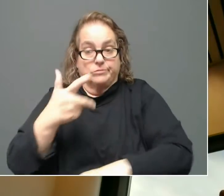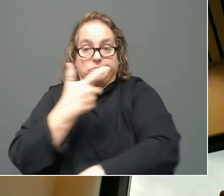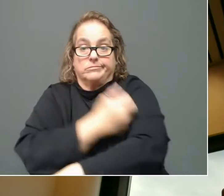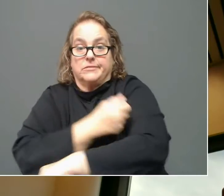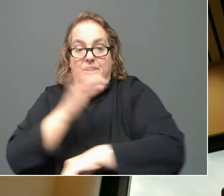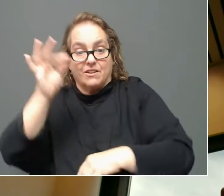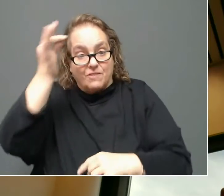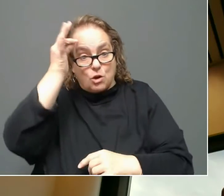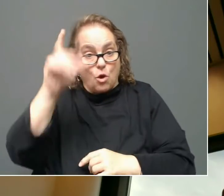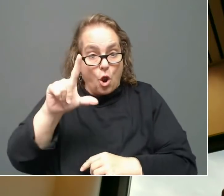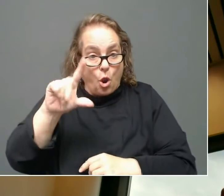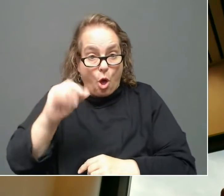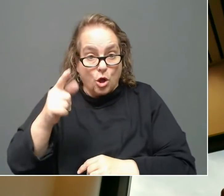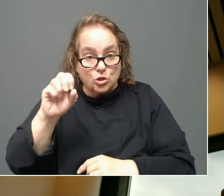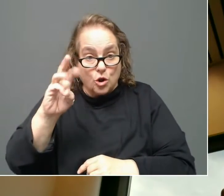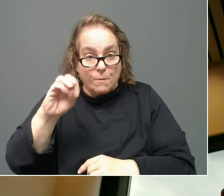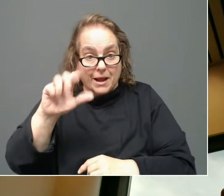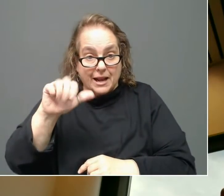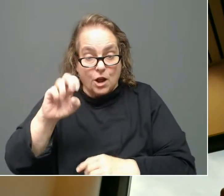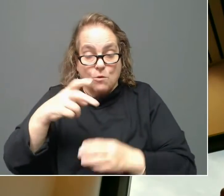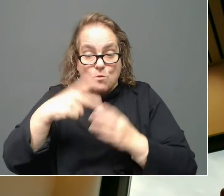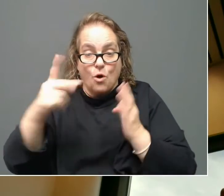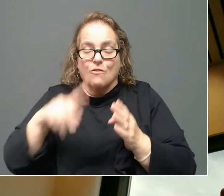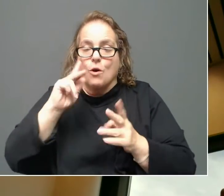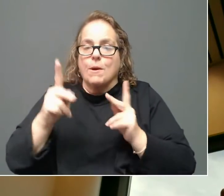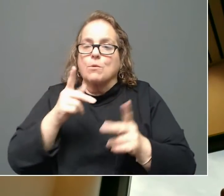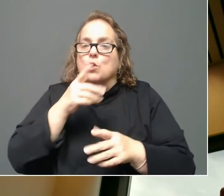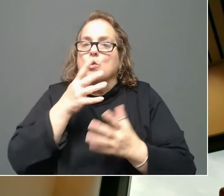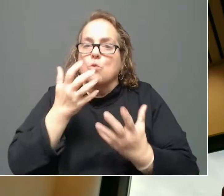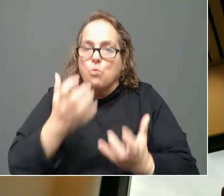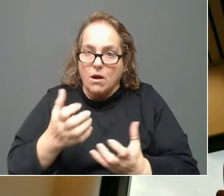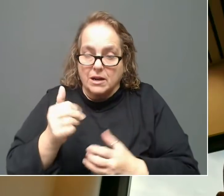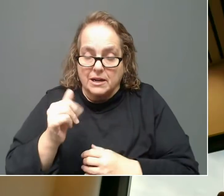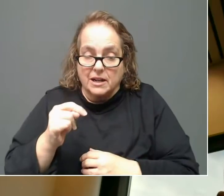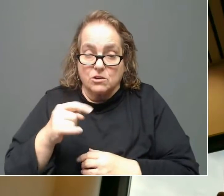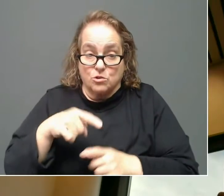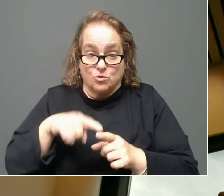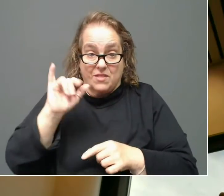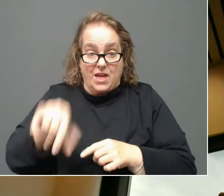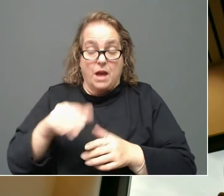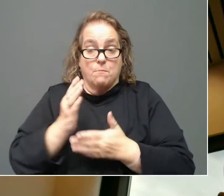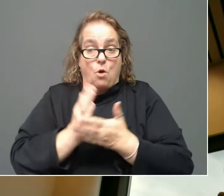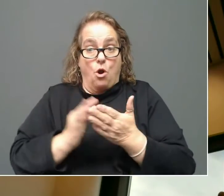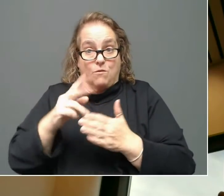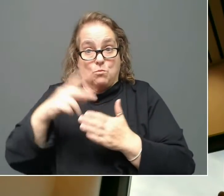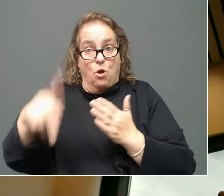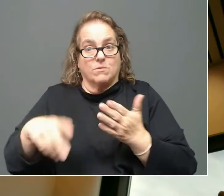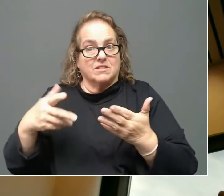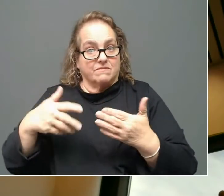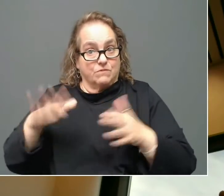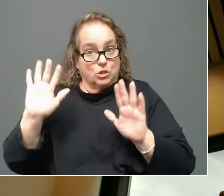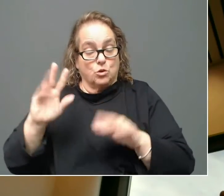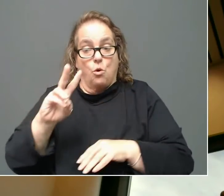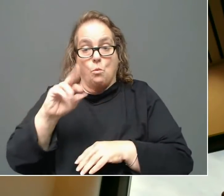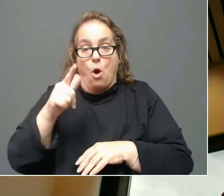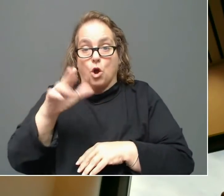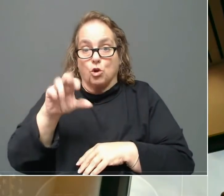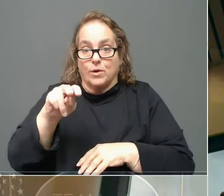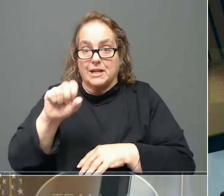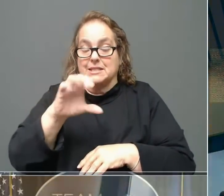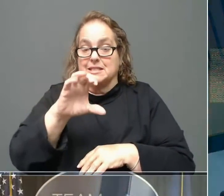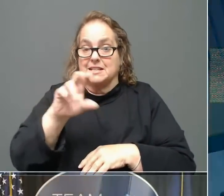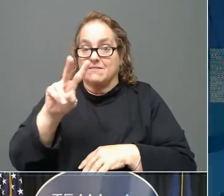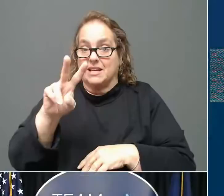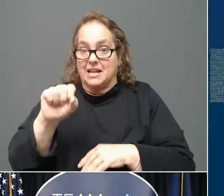program for those who wanted them. So that part of the program is complete. Walgreens and CVS are currently working to finish